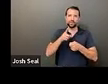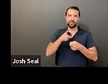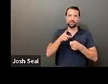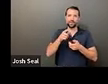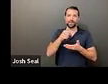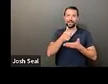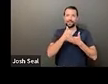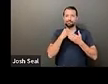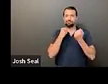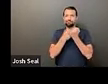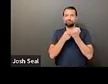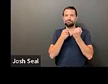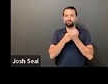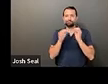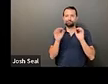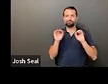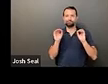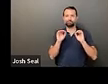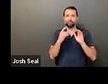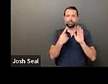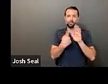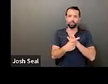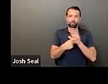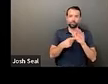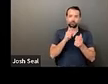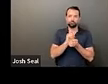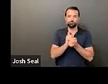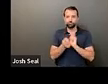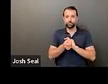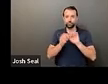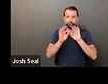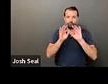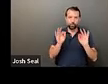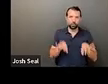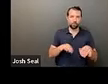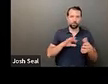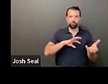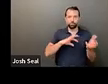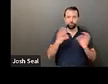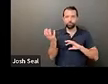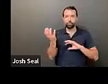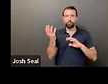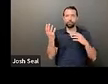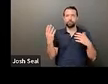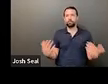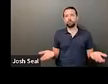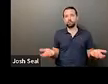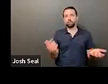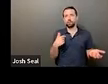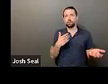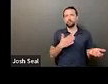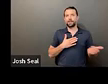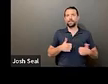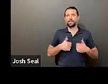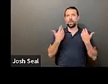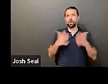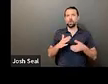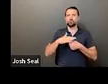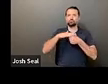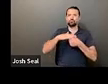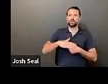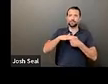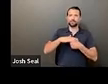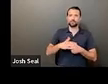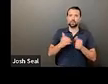life miserable, you know, changing forms and, you know, who do they think they were? They're just making my life rough. And I have to say